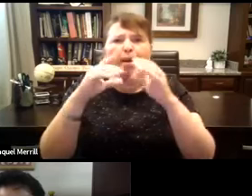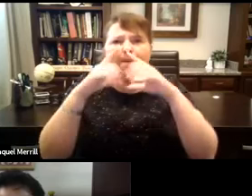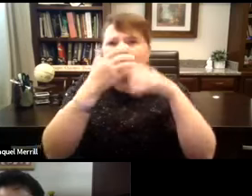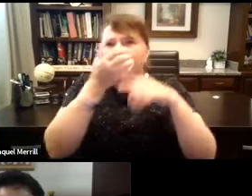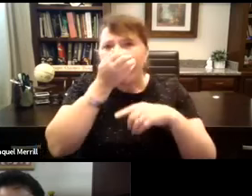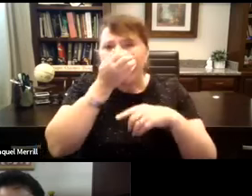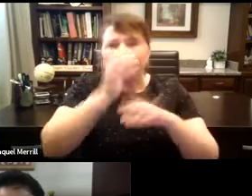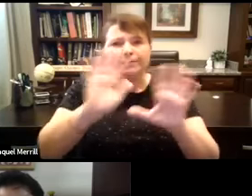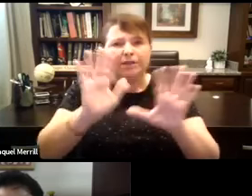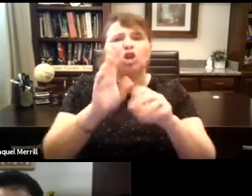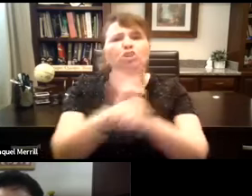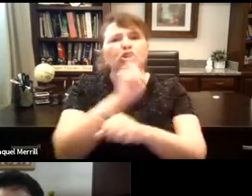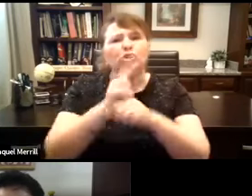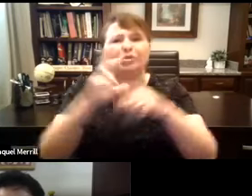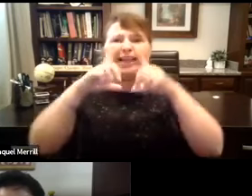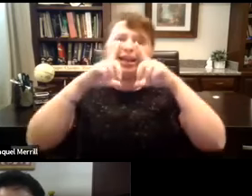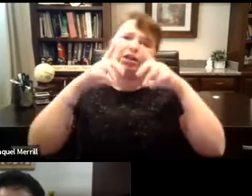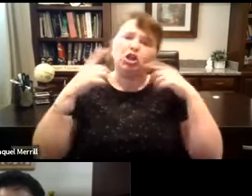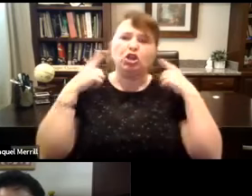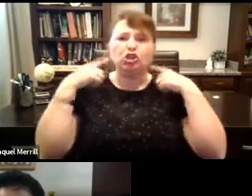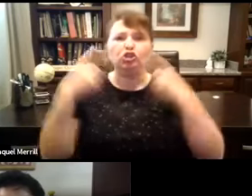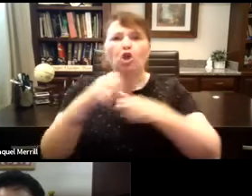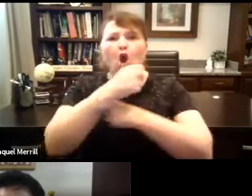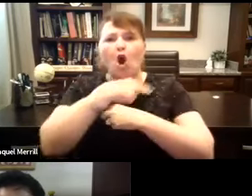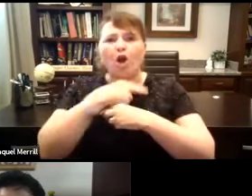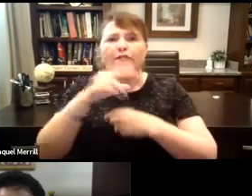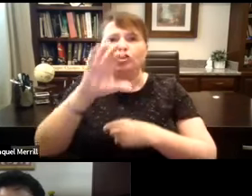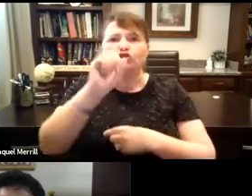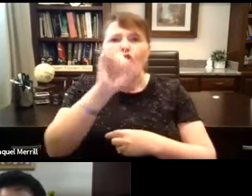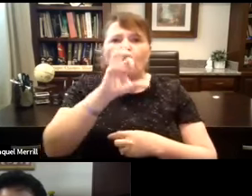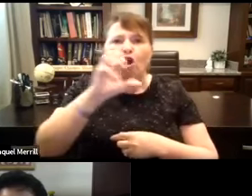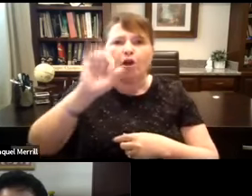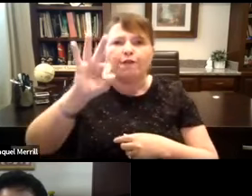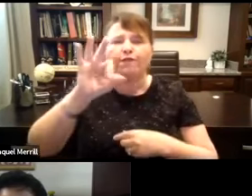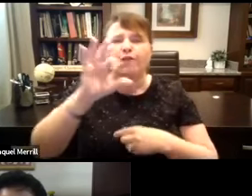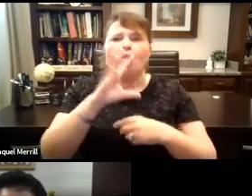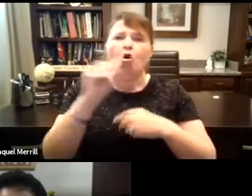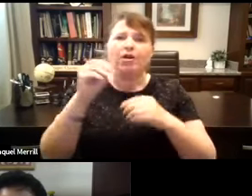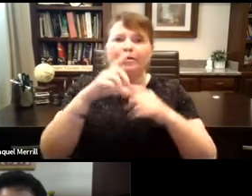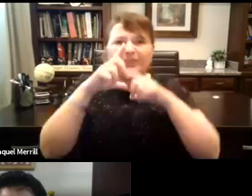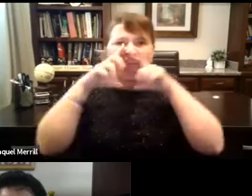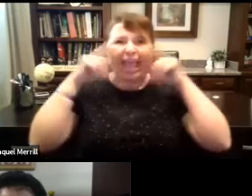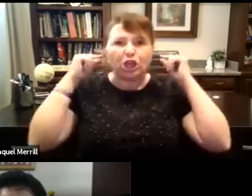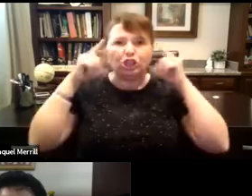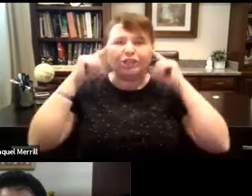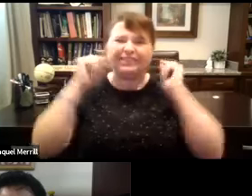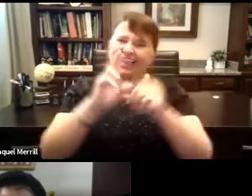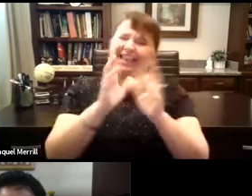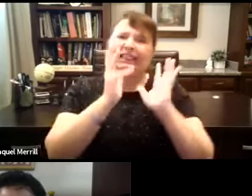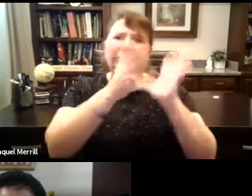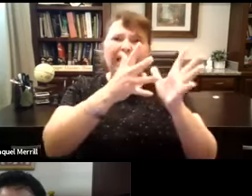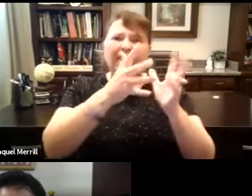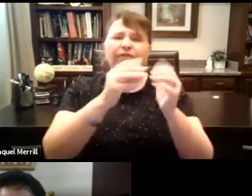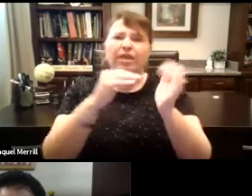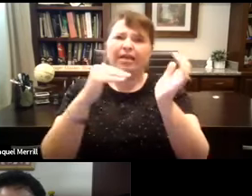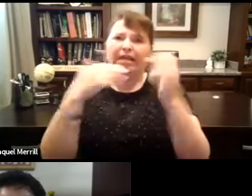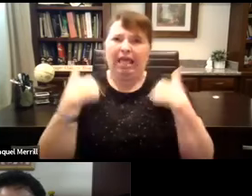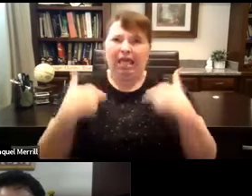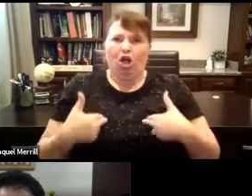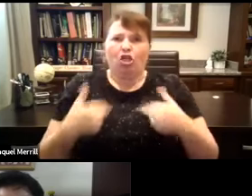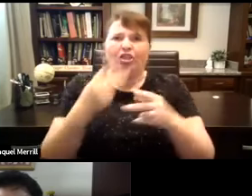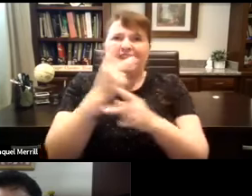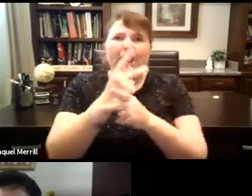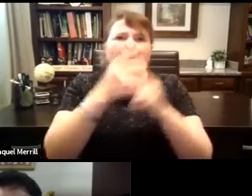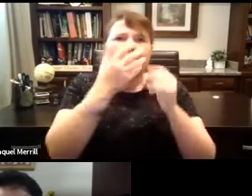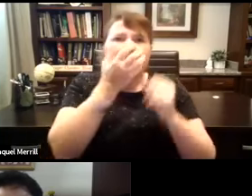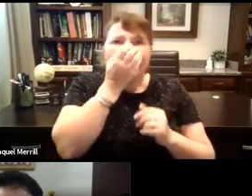coverings such as scarves and handkerchiefs, and leave the medical grade masks to the healthcare providers. In